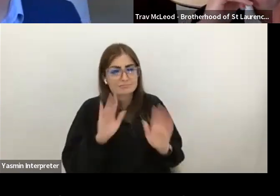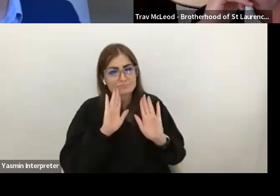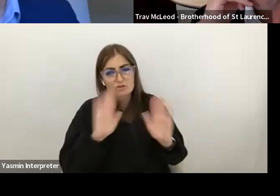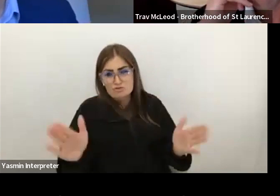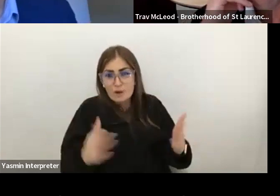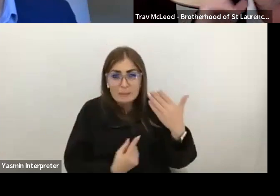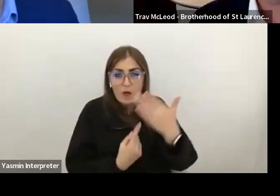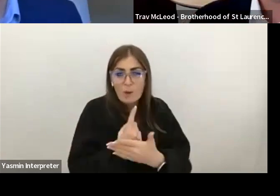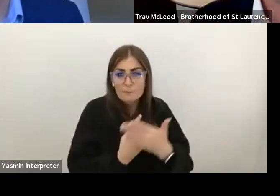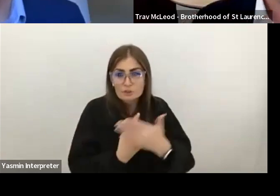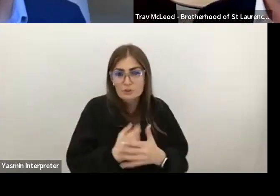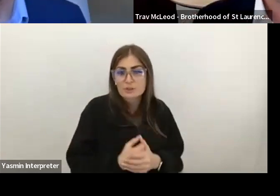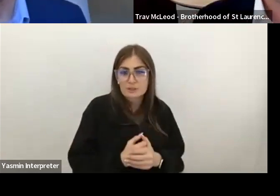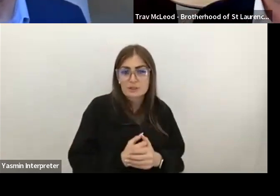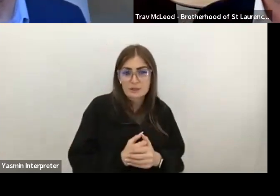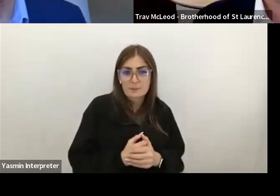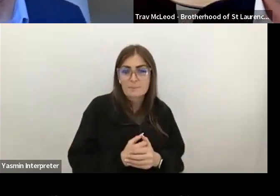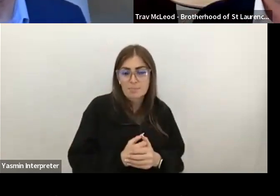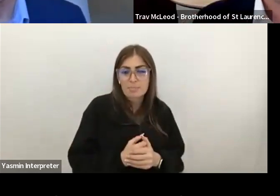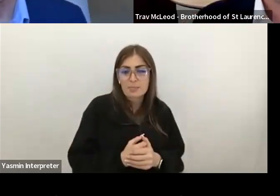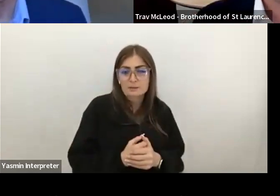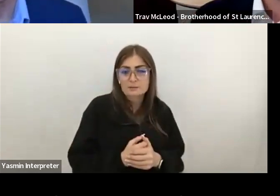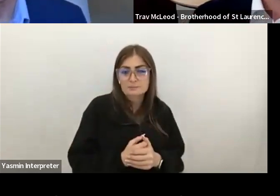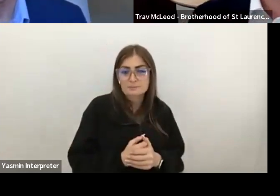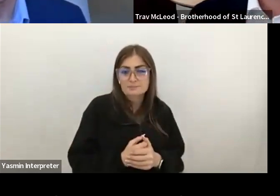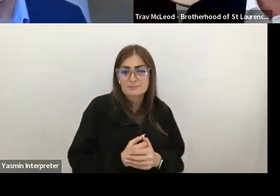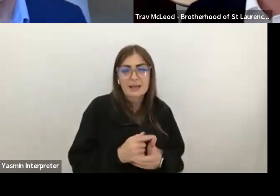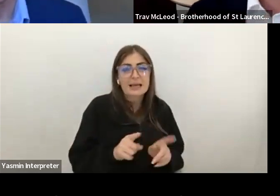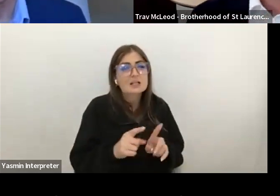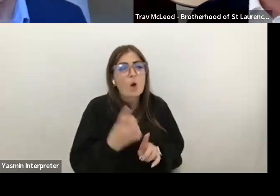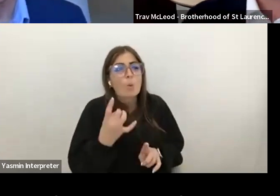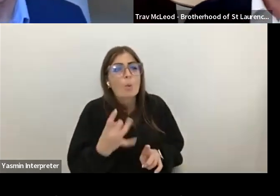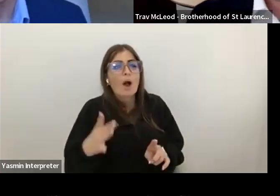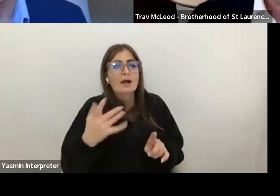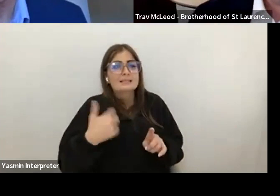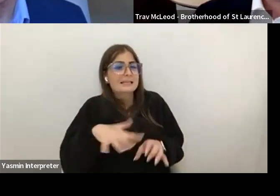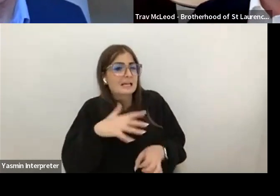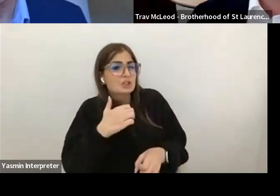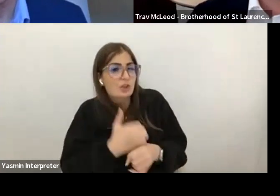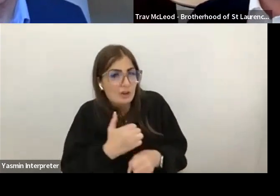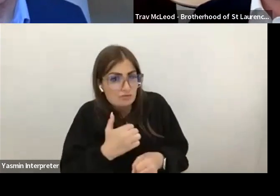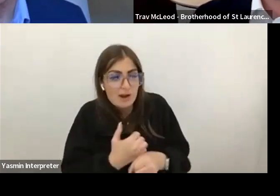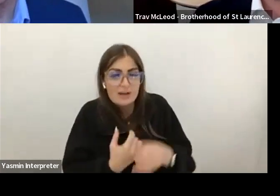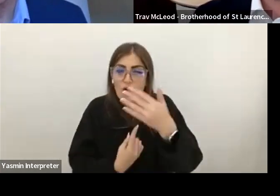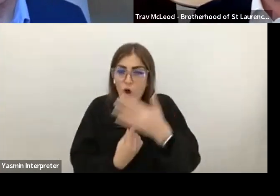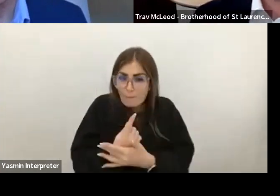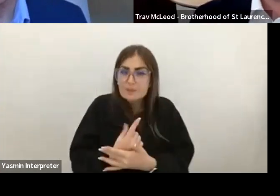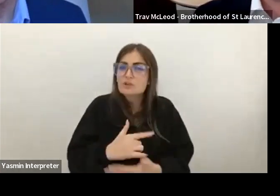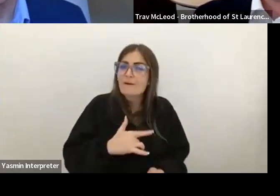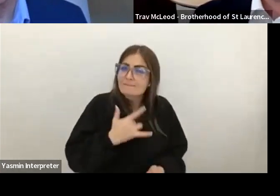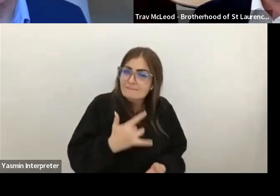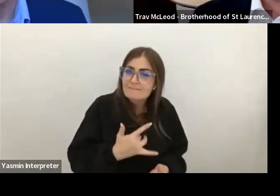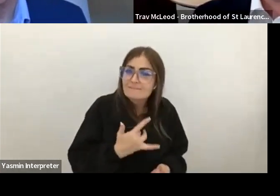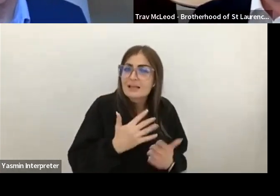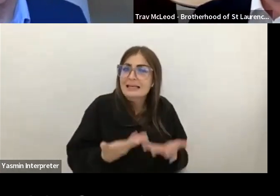opportunity presented, really a once in a generation opportunity presented by